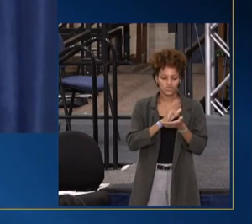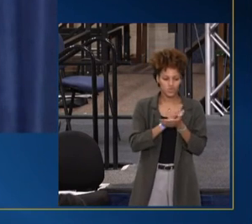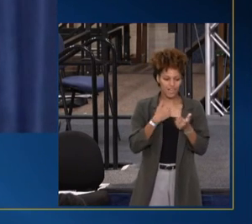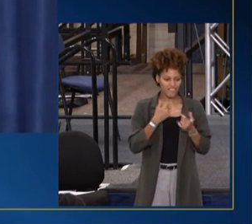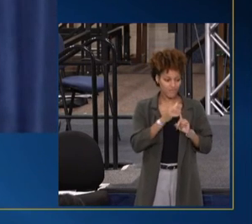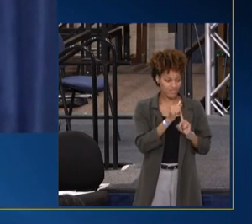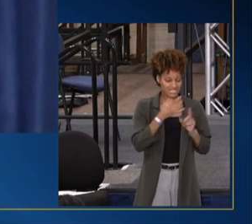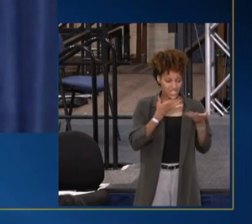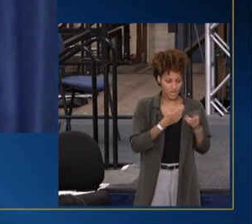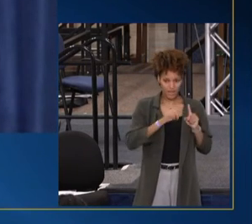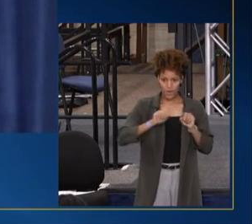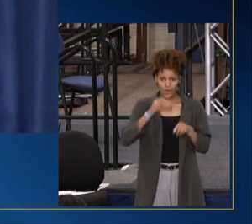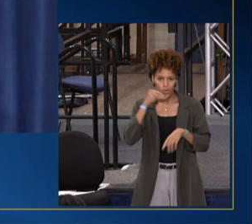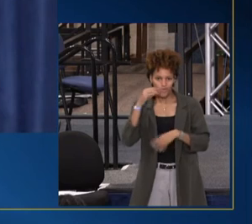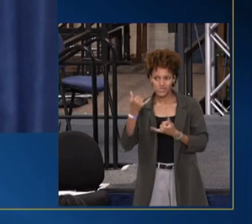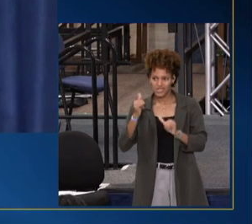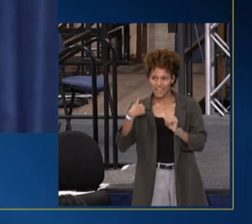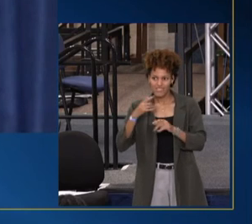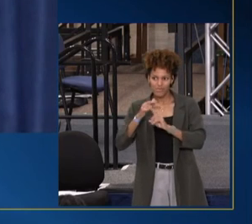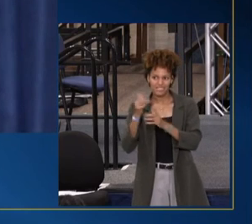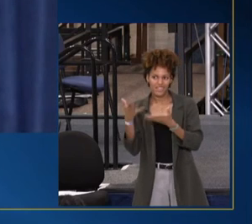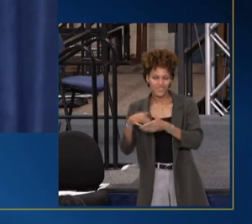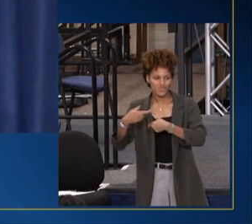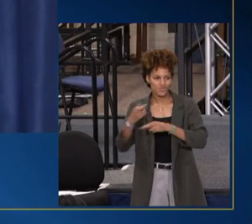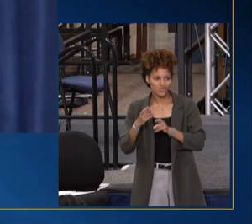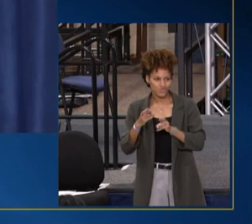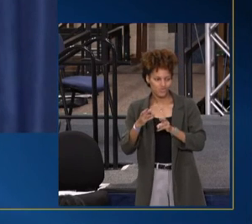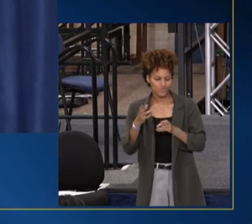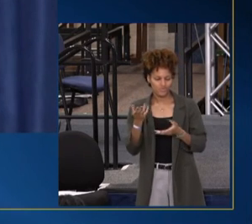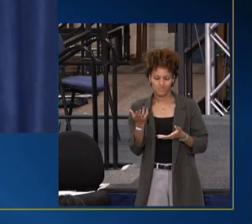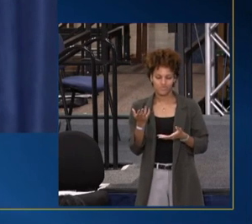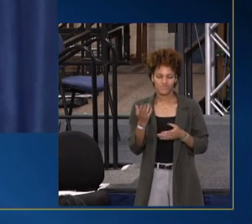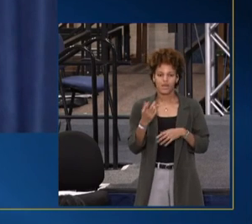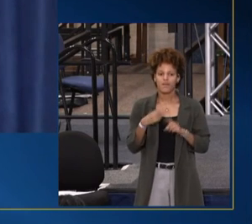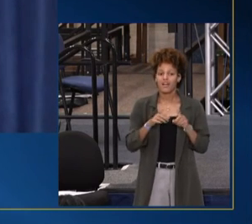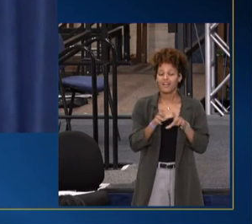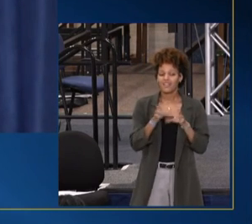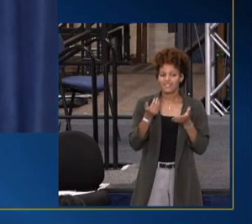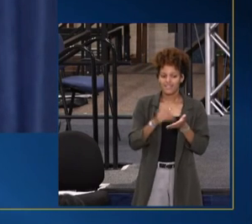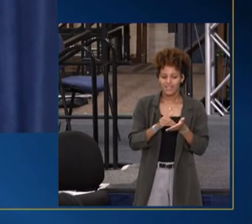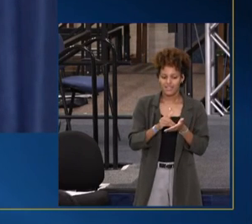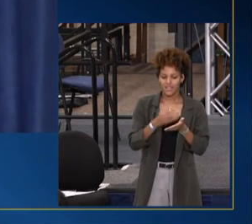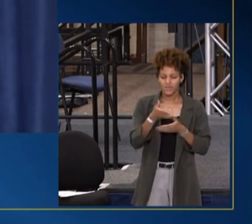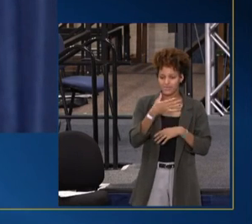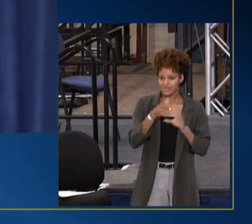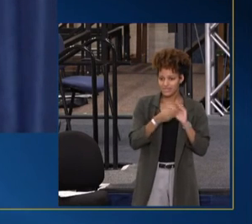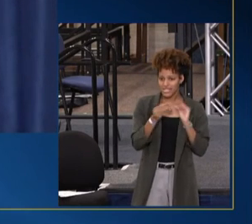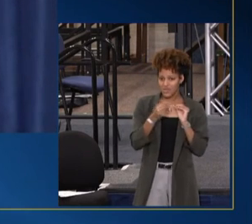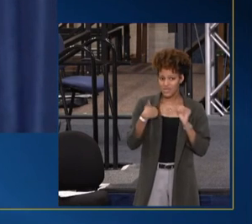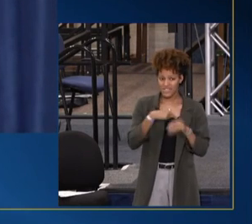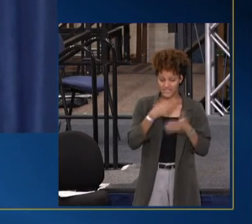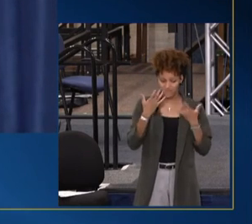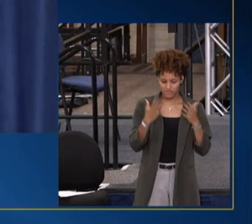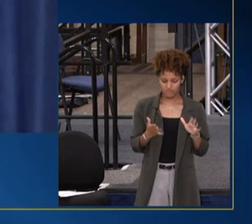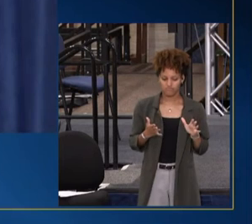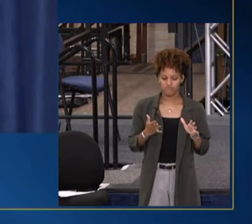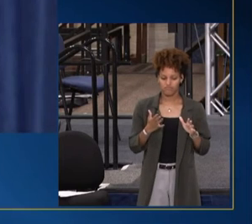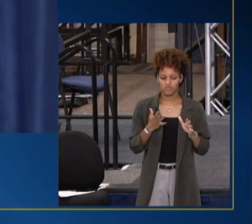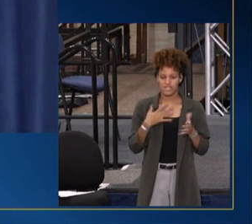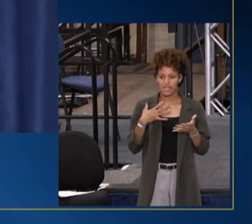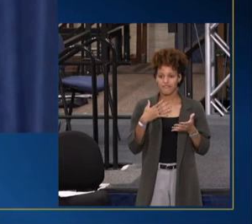all of this happening in the debate happening constantly. That said, I will say the fact that we have defeated about 90% of these